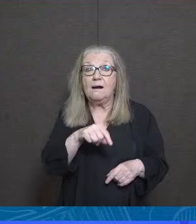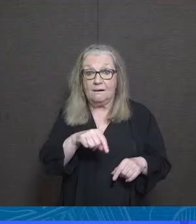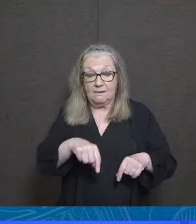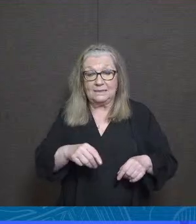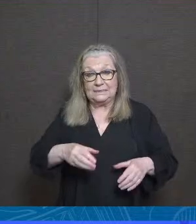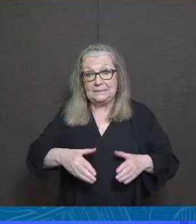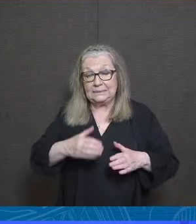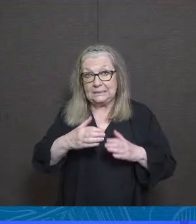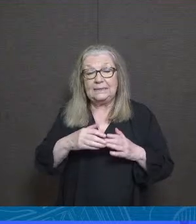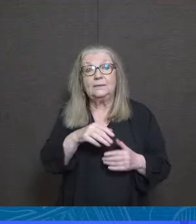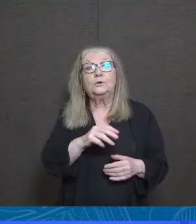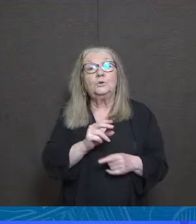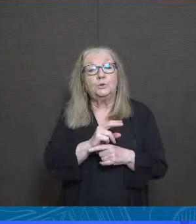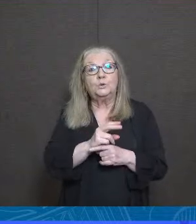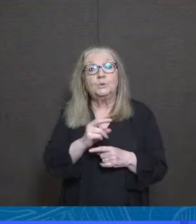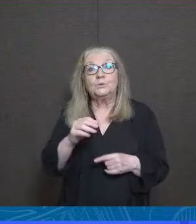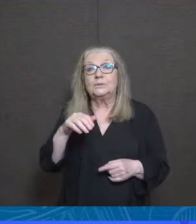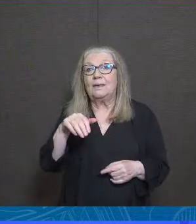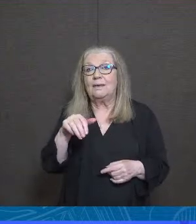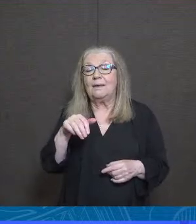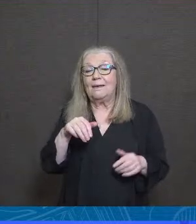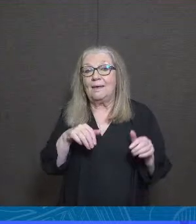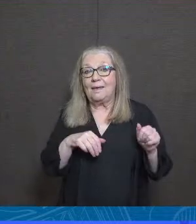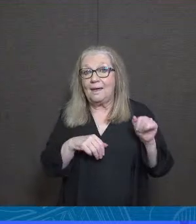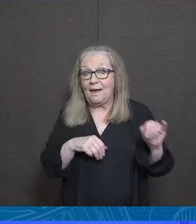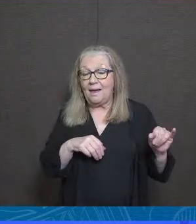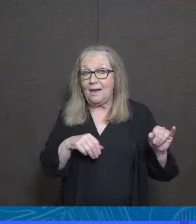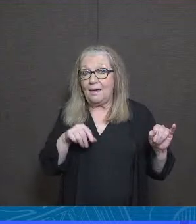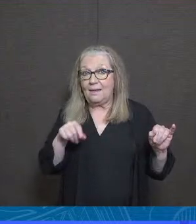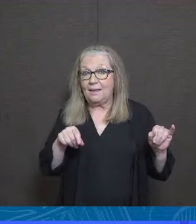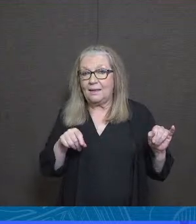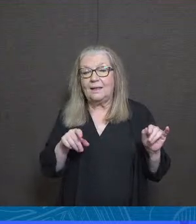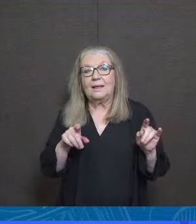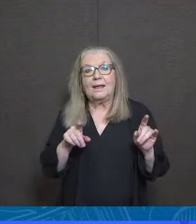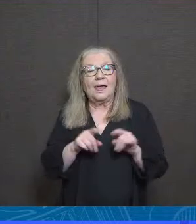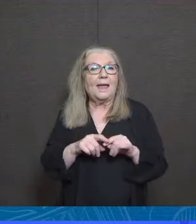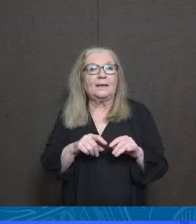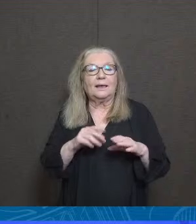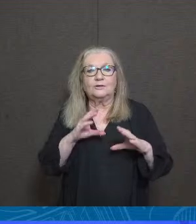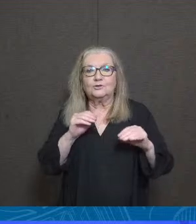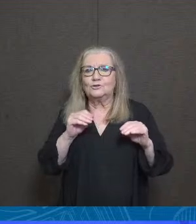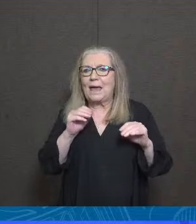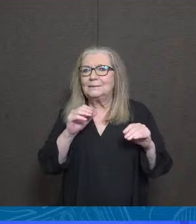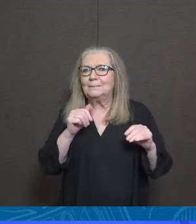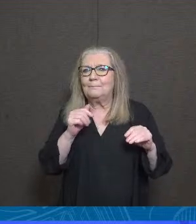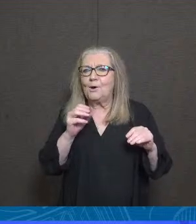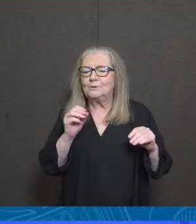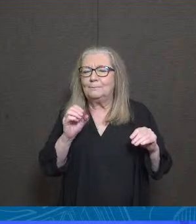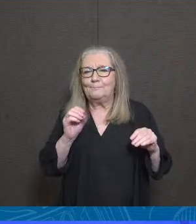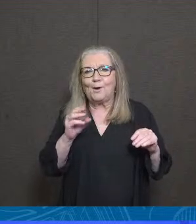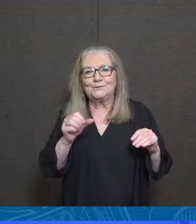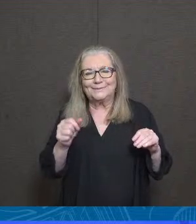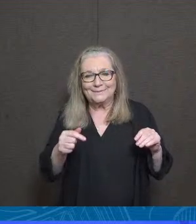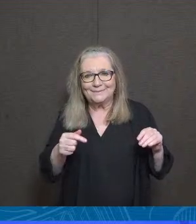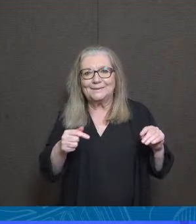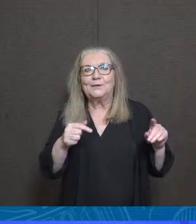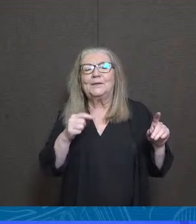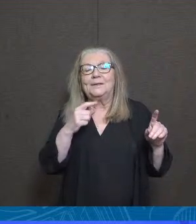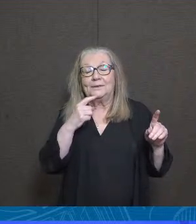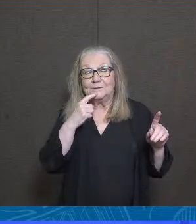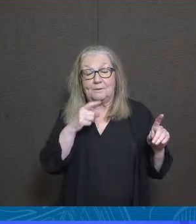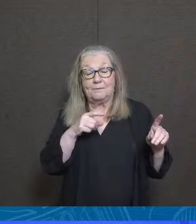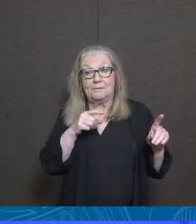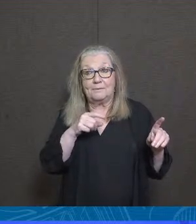generative AI technology like chatbots in handling